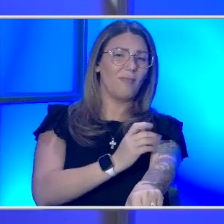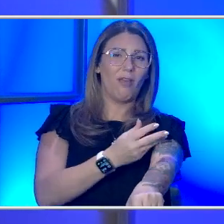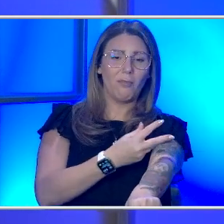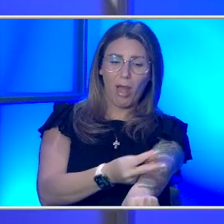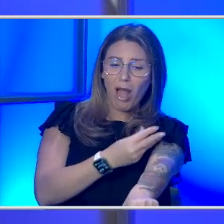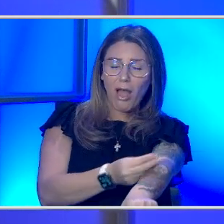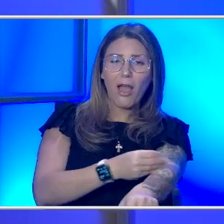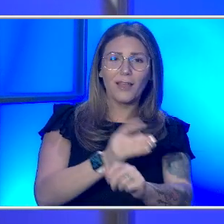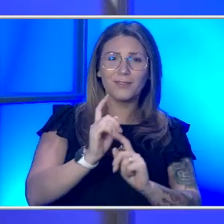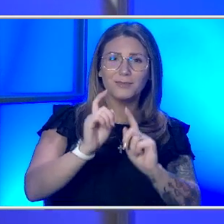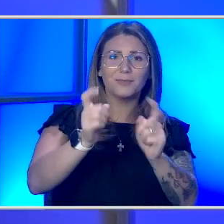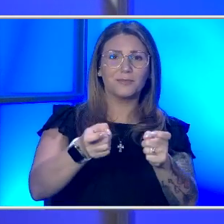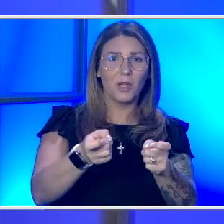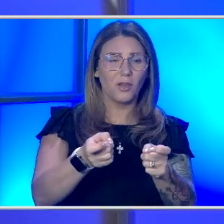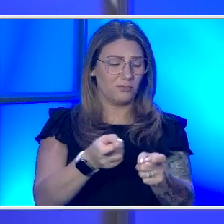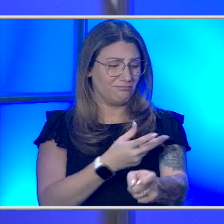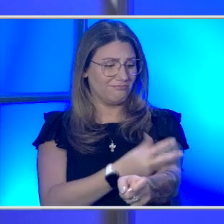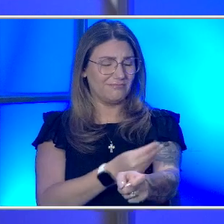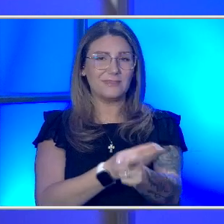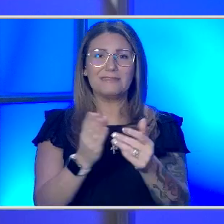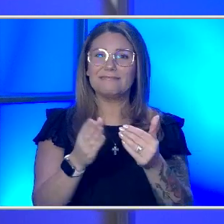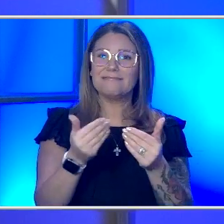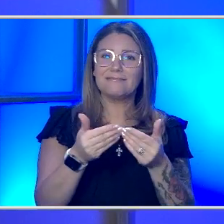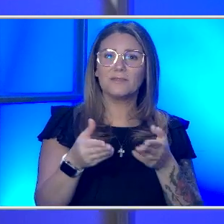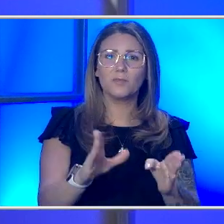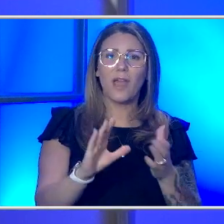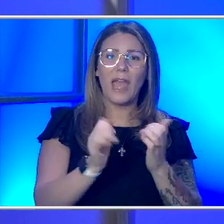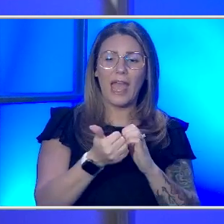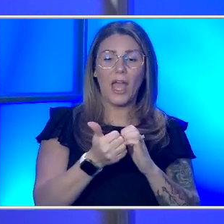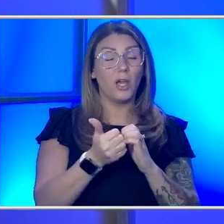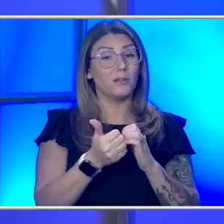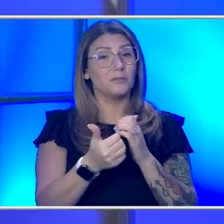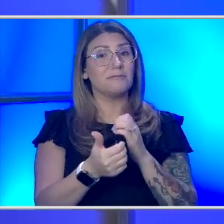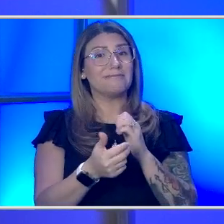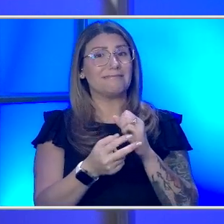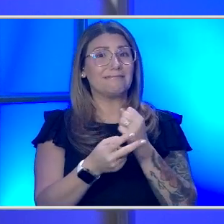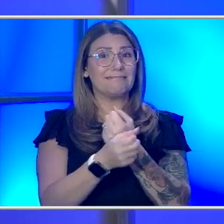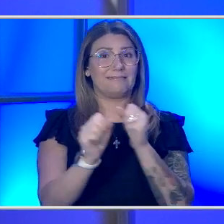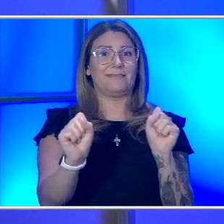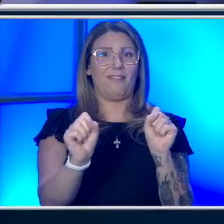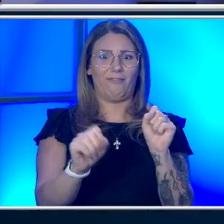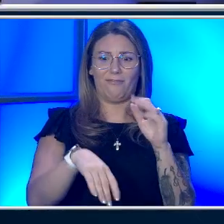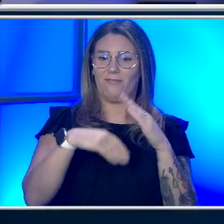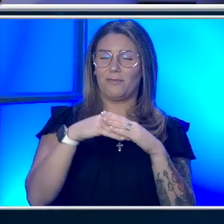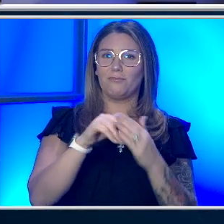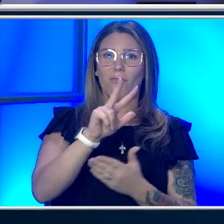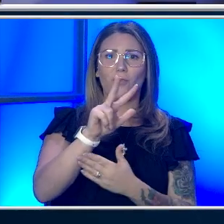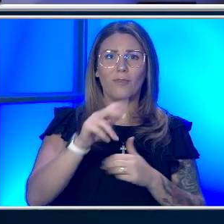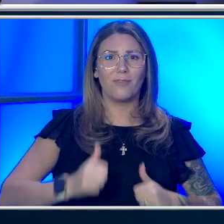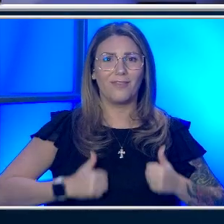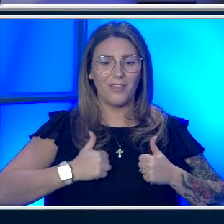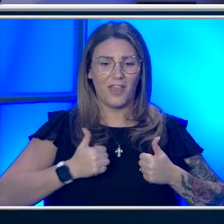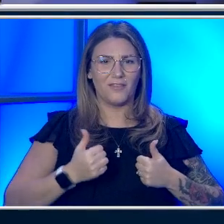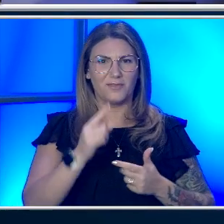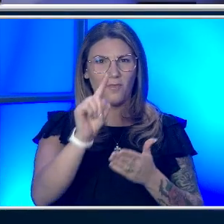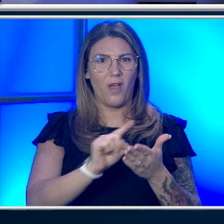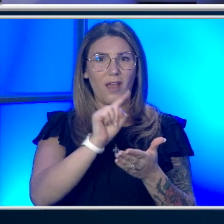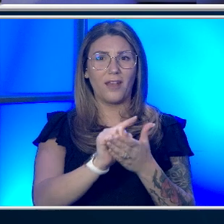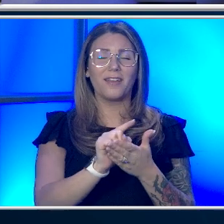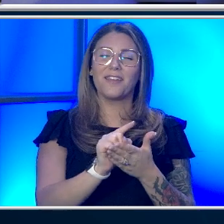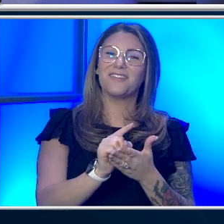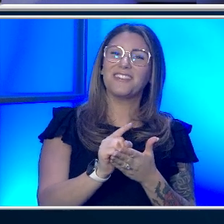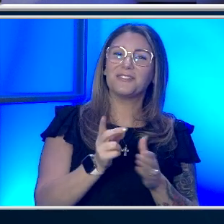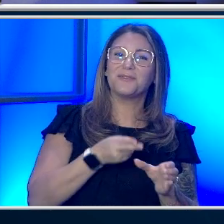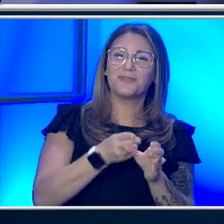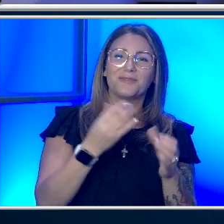Giving blood is the easiest way to save up to 3 lives in just an hour. Joining us to talk more about this is Chelsea Smith with Community Blood